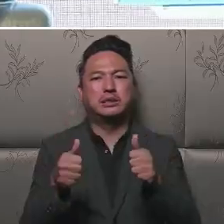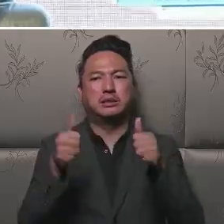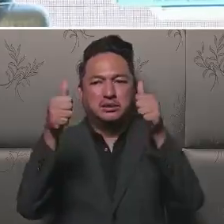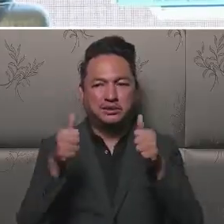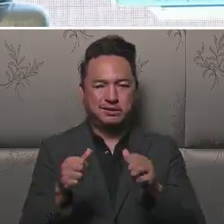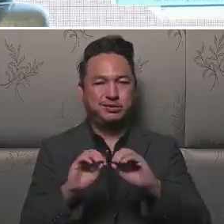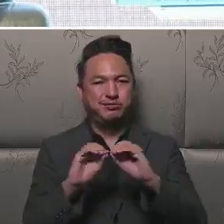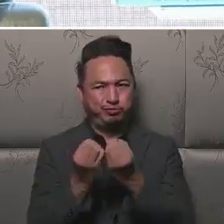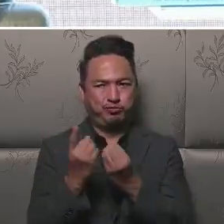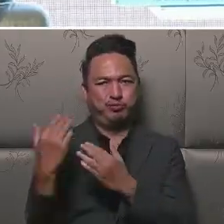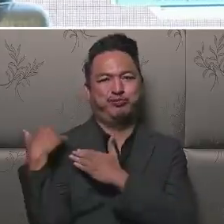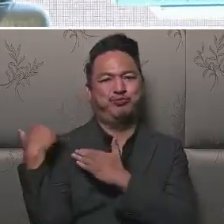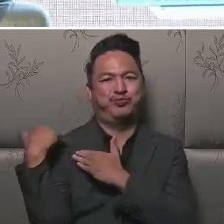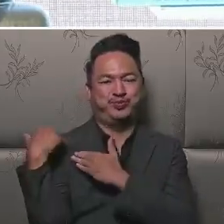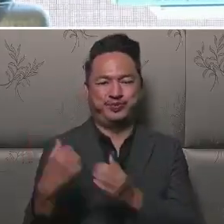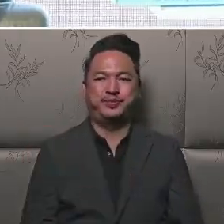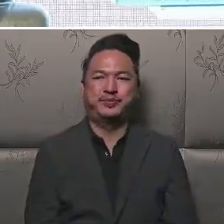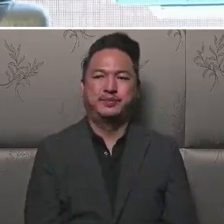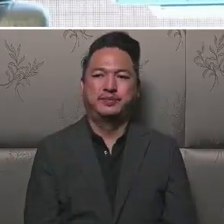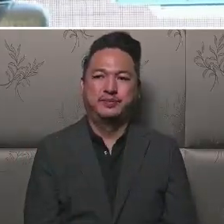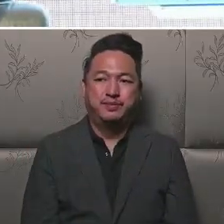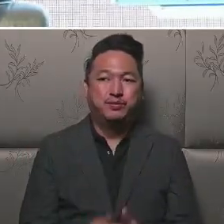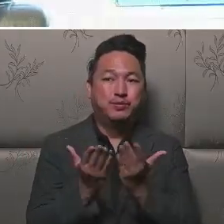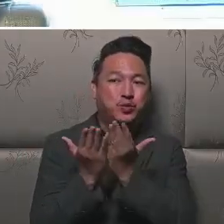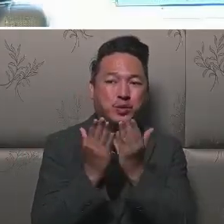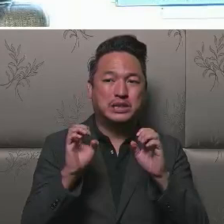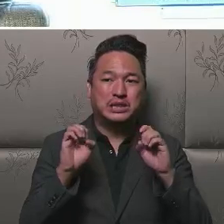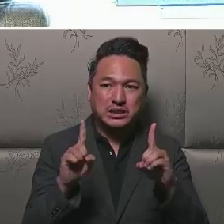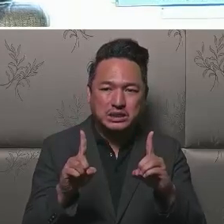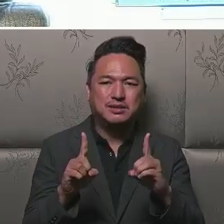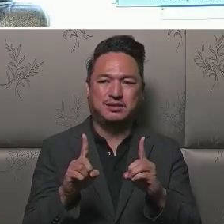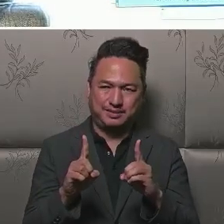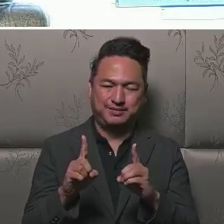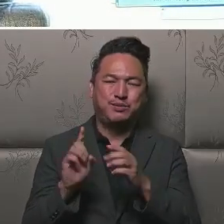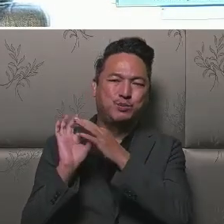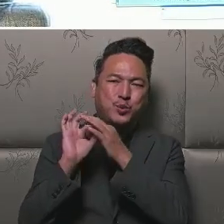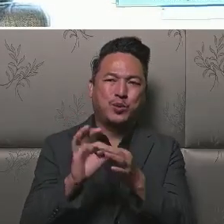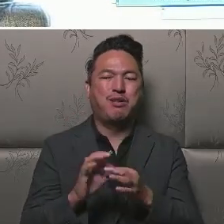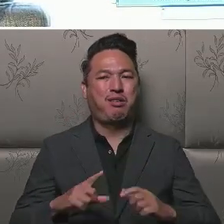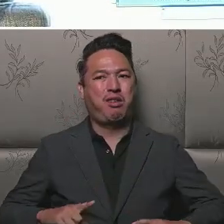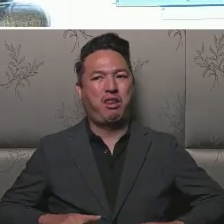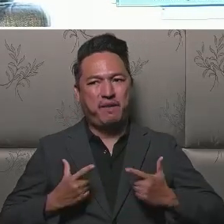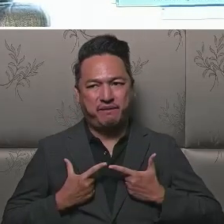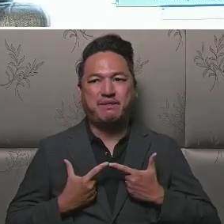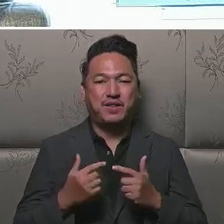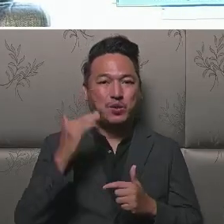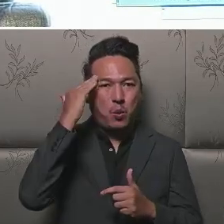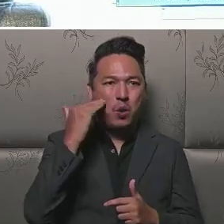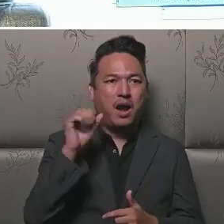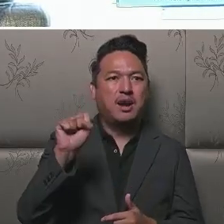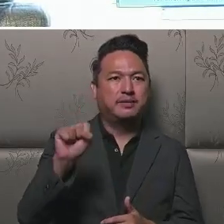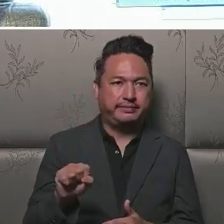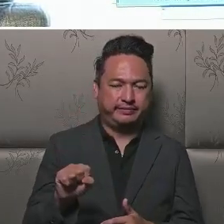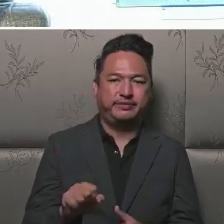Education, NILE, in the Republic of Korea. With a career dedicated to expanding access